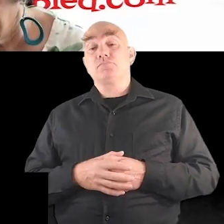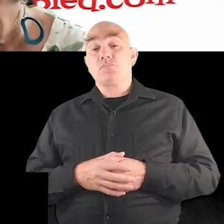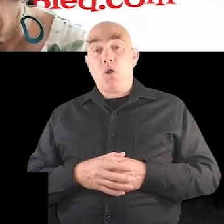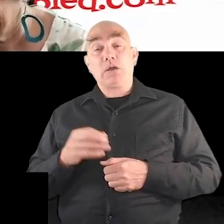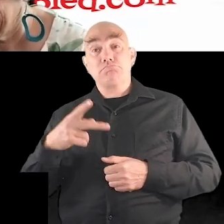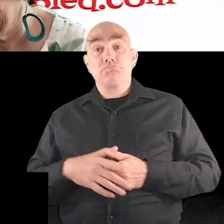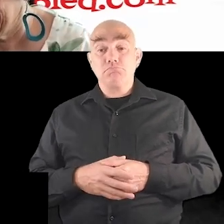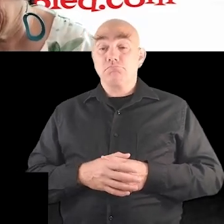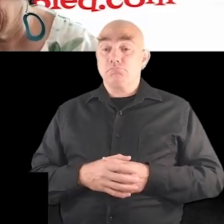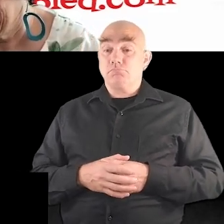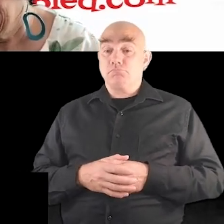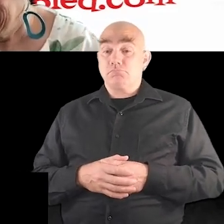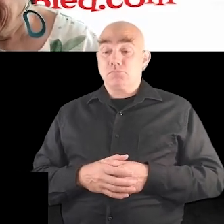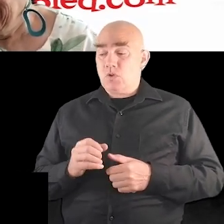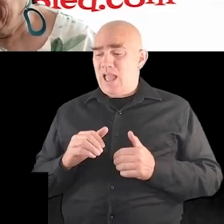wow. Okay.